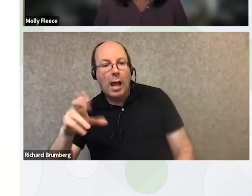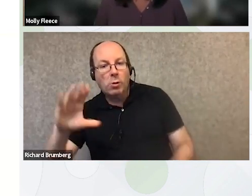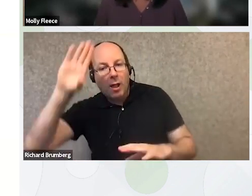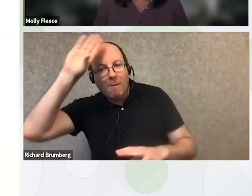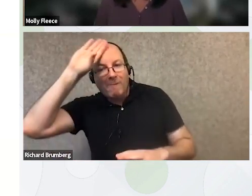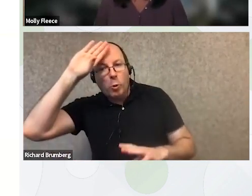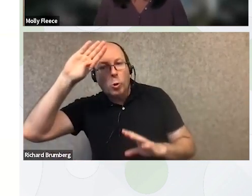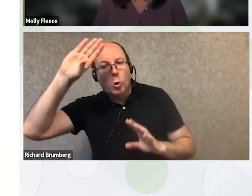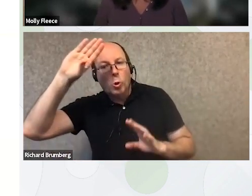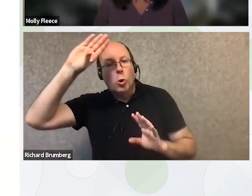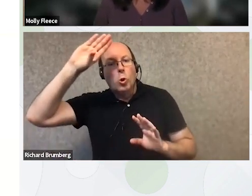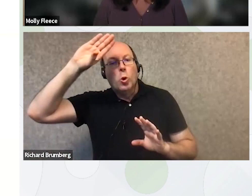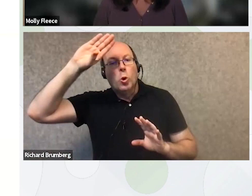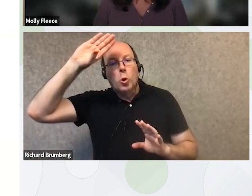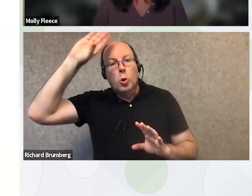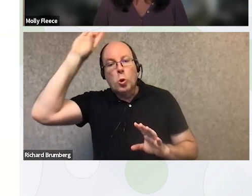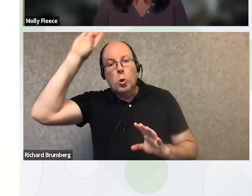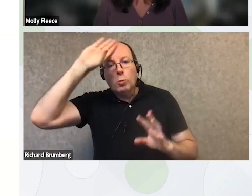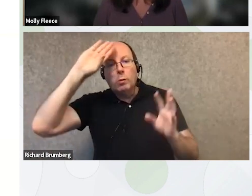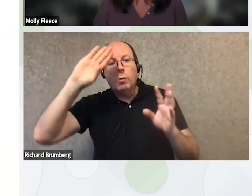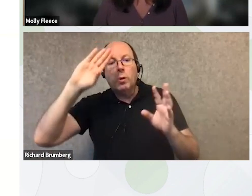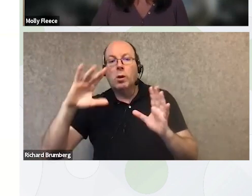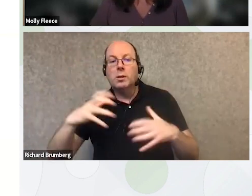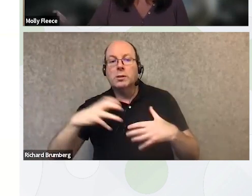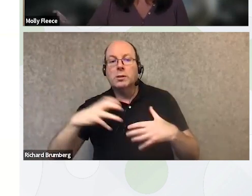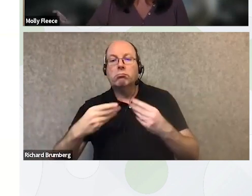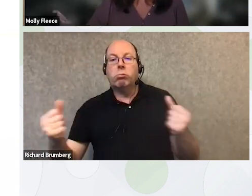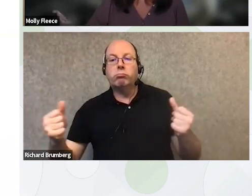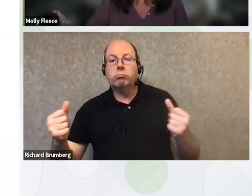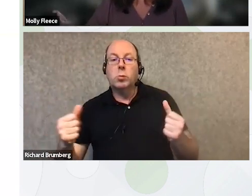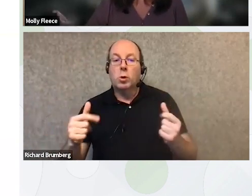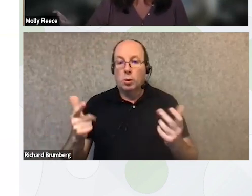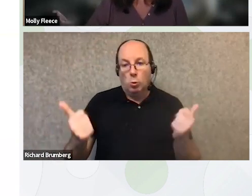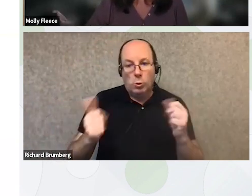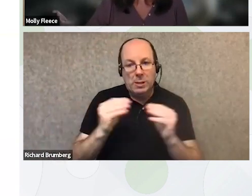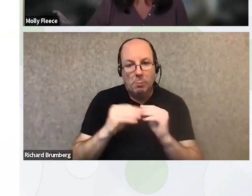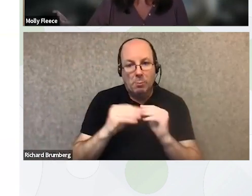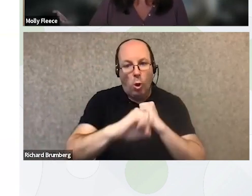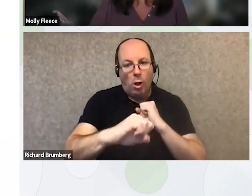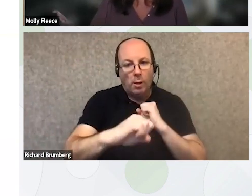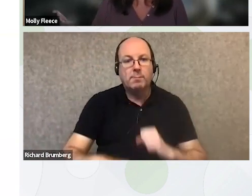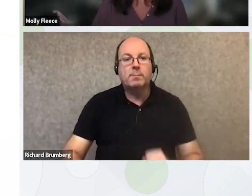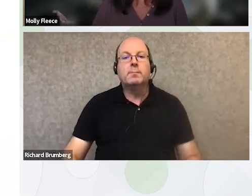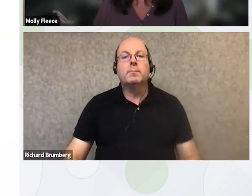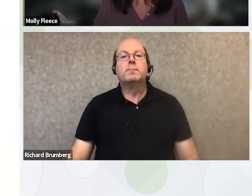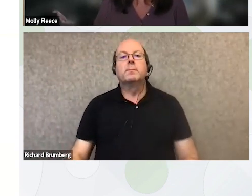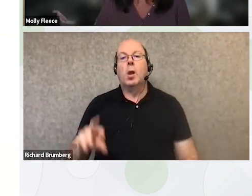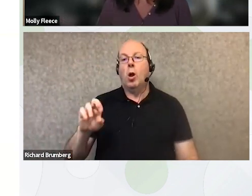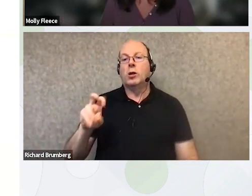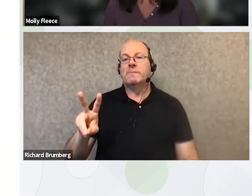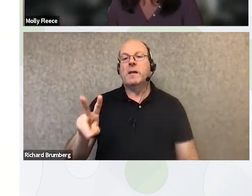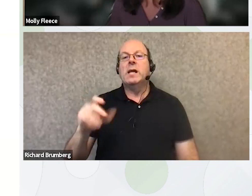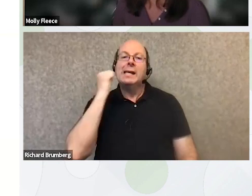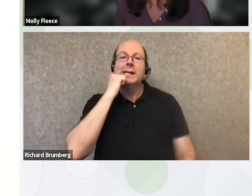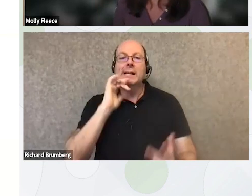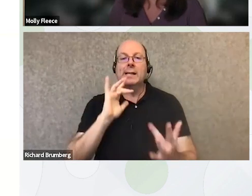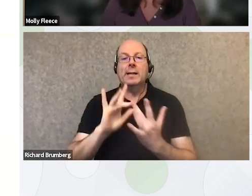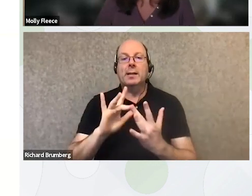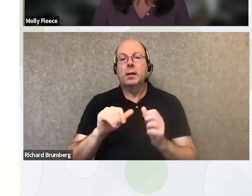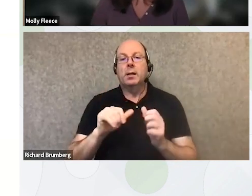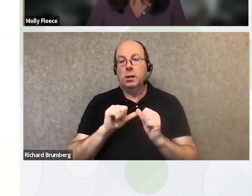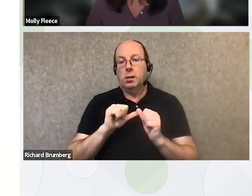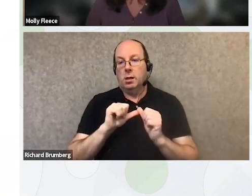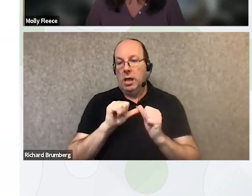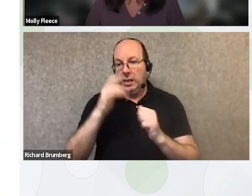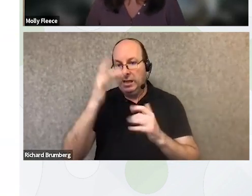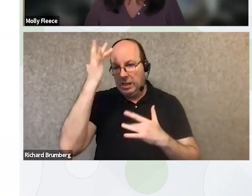plus contact precautions, and then these should be in place for the duration of the illness. And then for COVID,